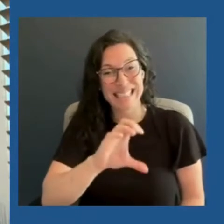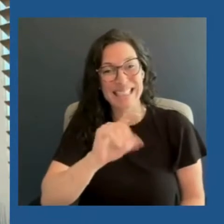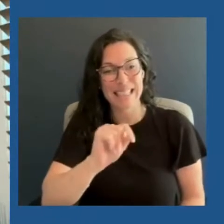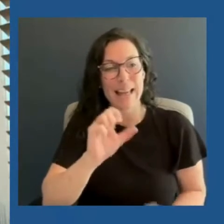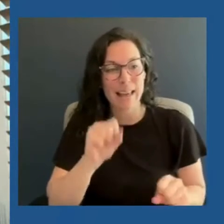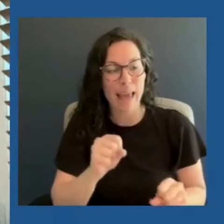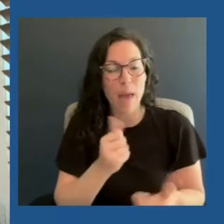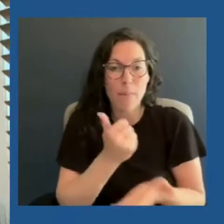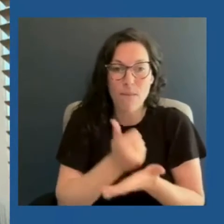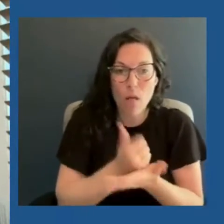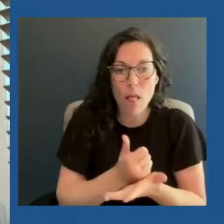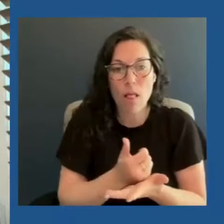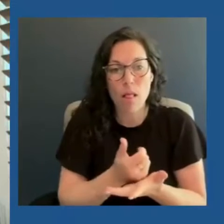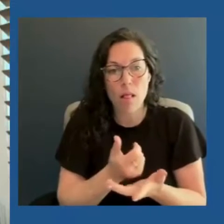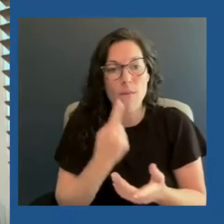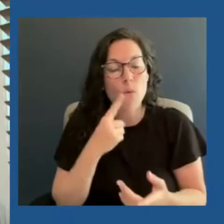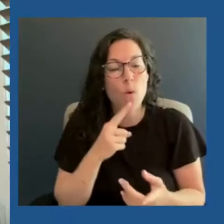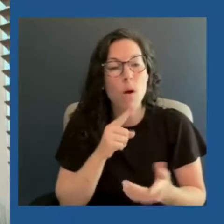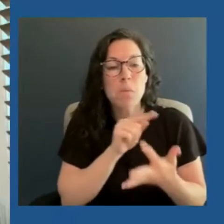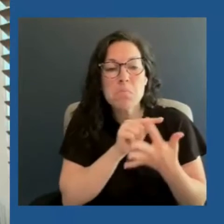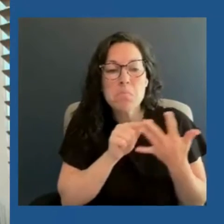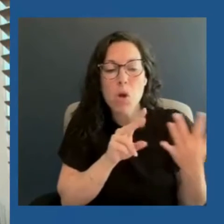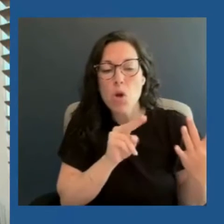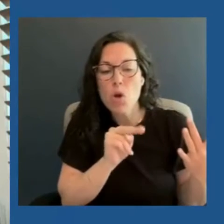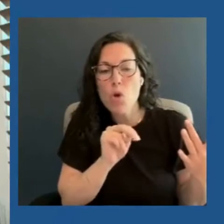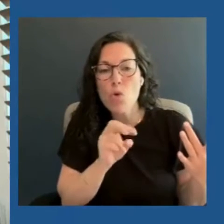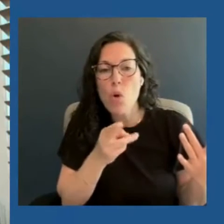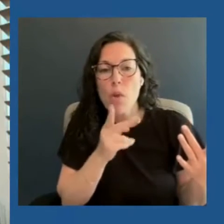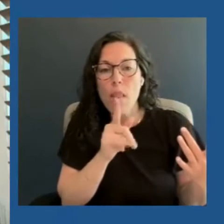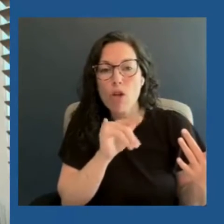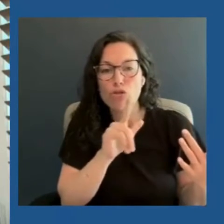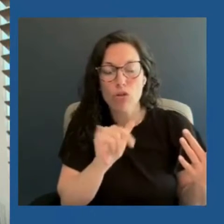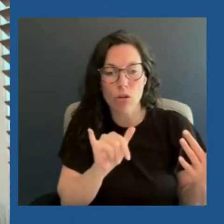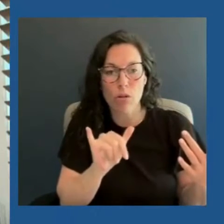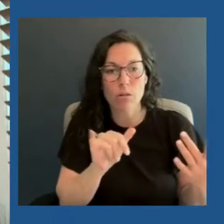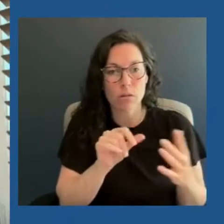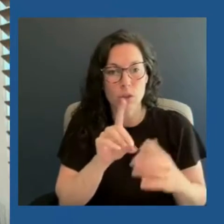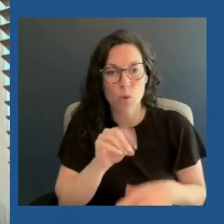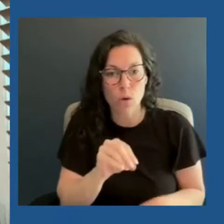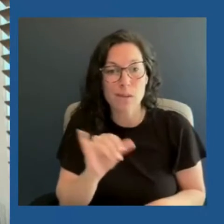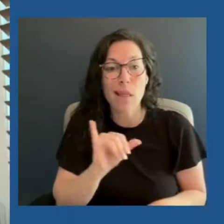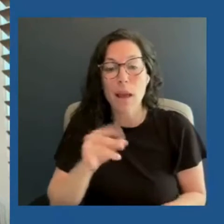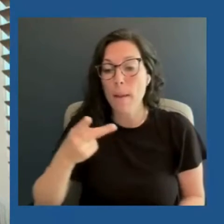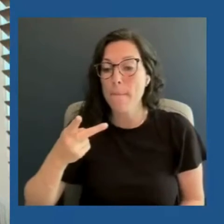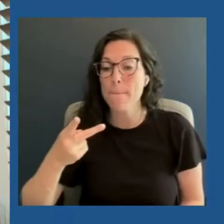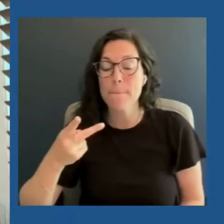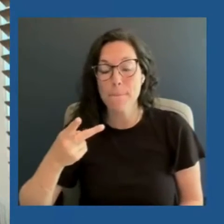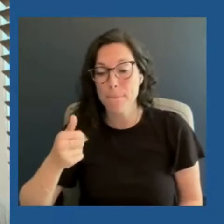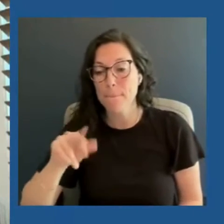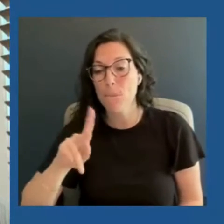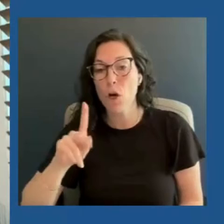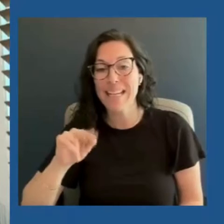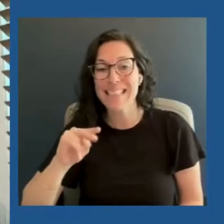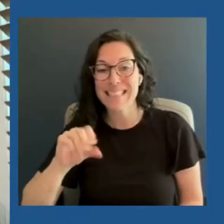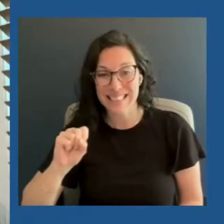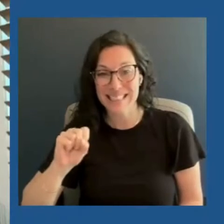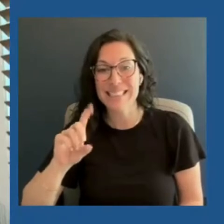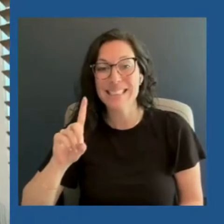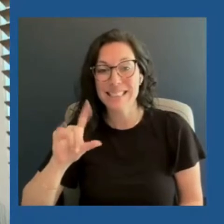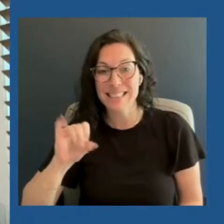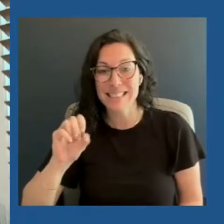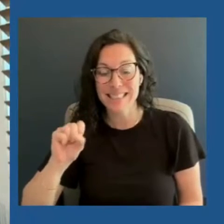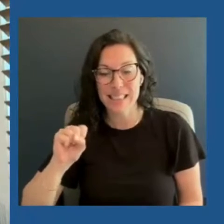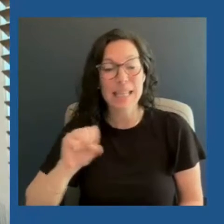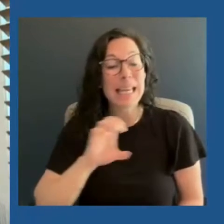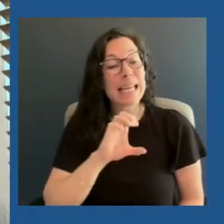certain neurological conditions. For example, movement disorders like Parkinson's disease. ECT is not the